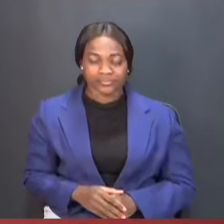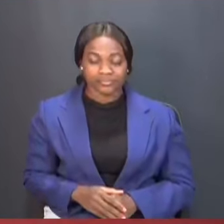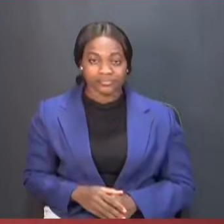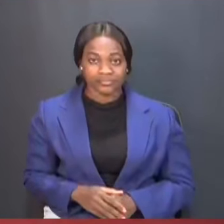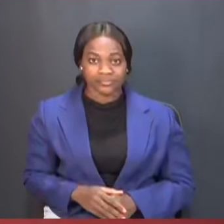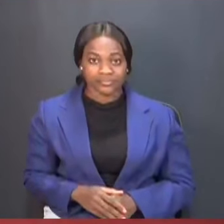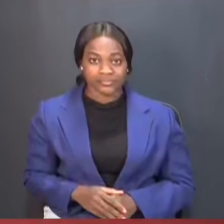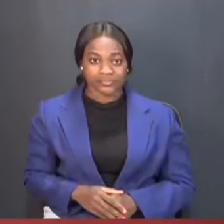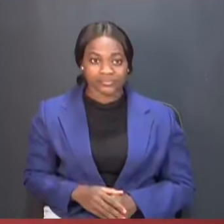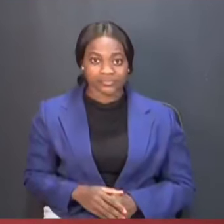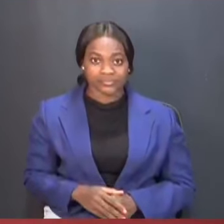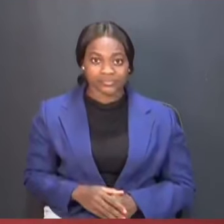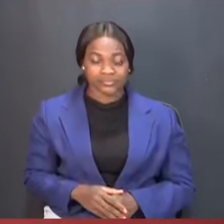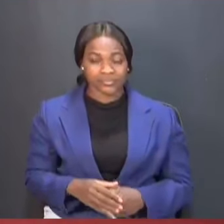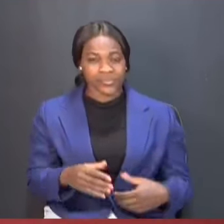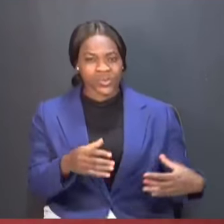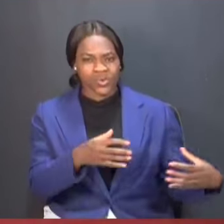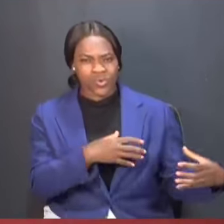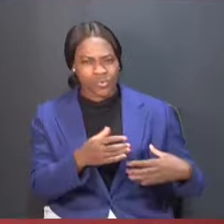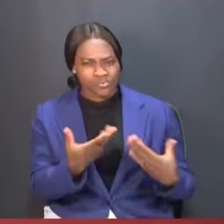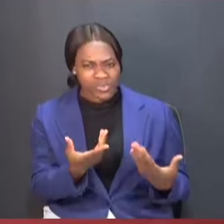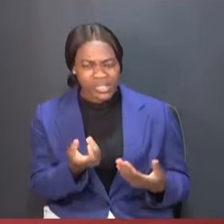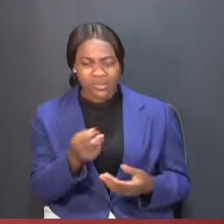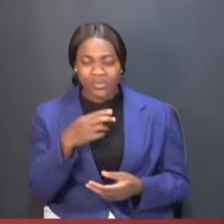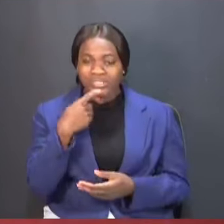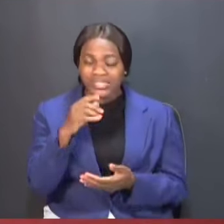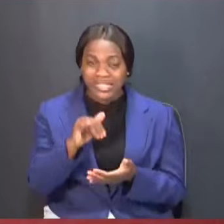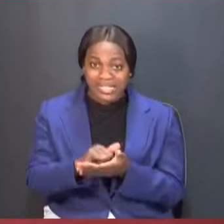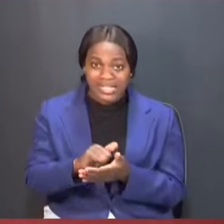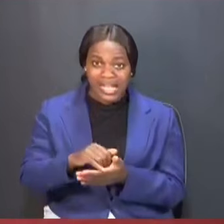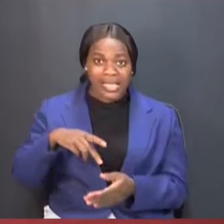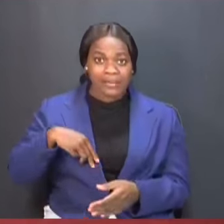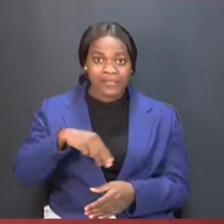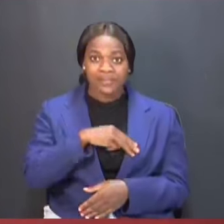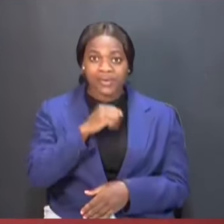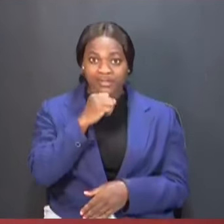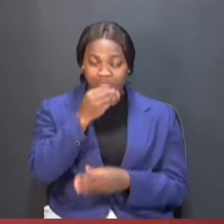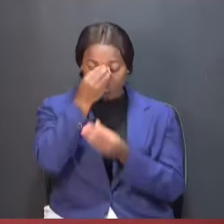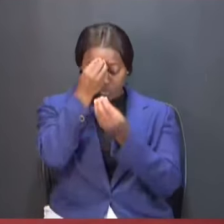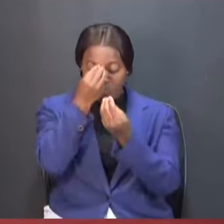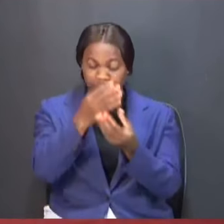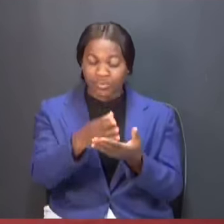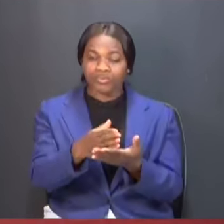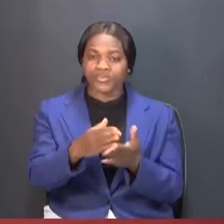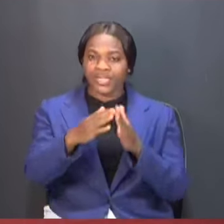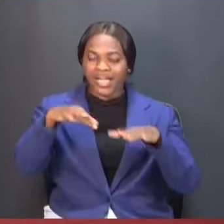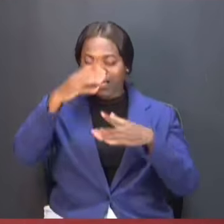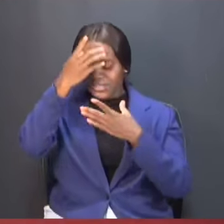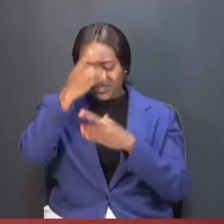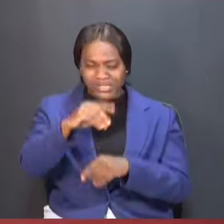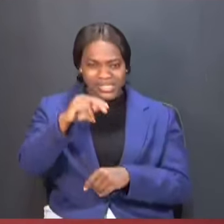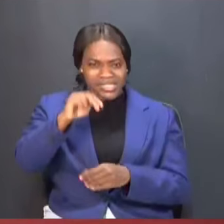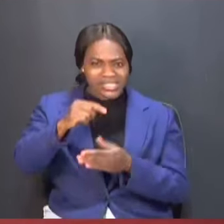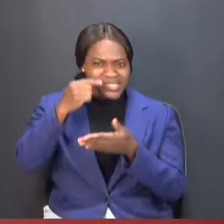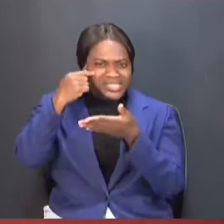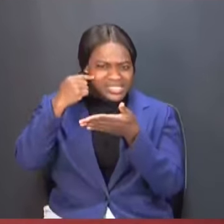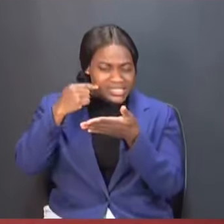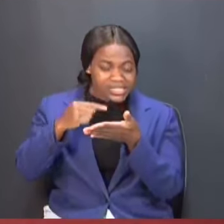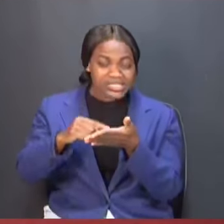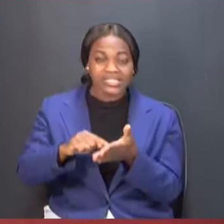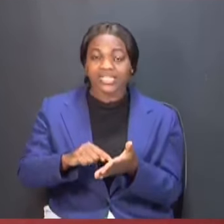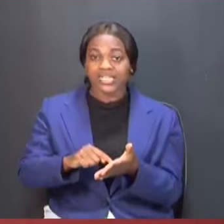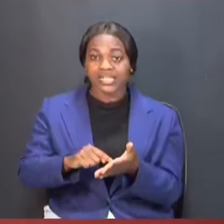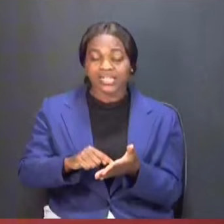Allegations that a member has disregarded a decision of this House must therefore be examined with